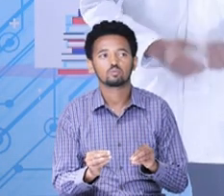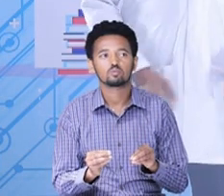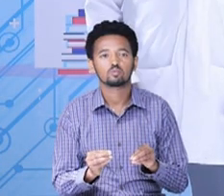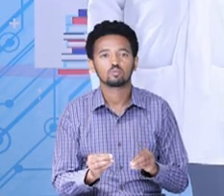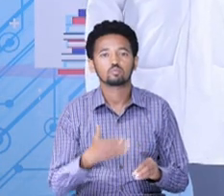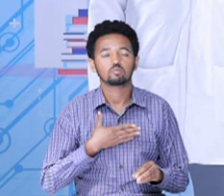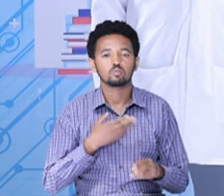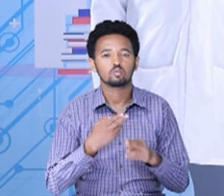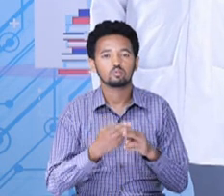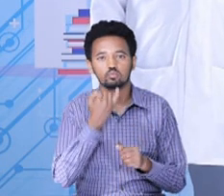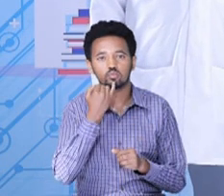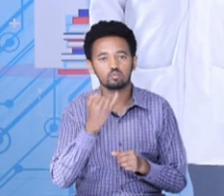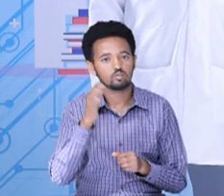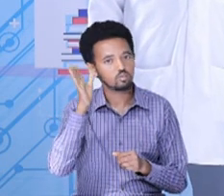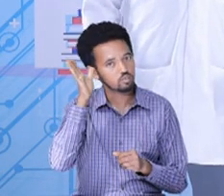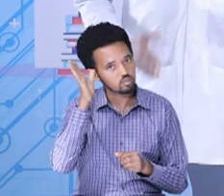my name is Gaetan.